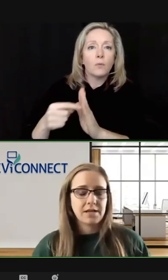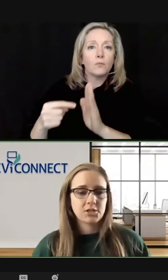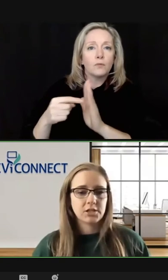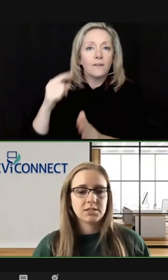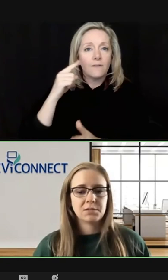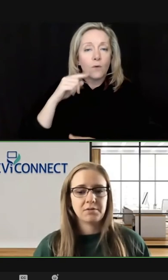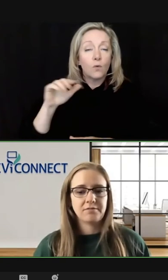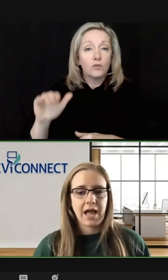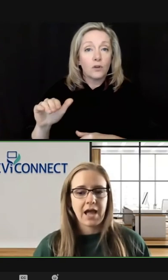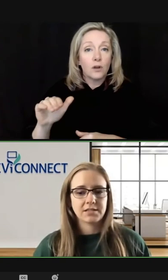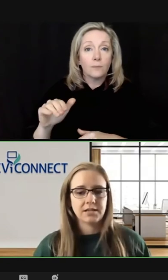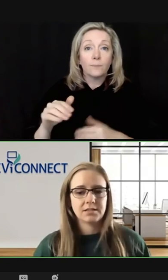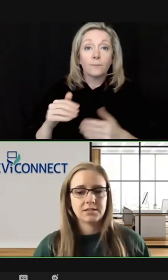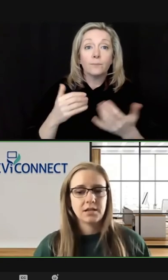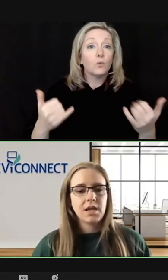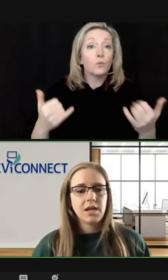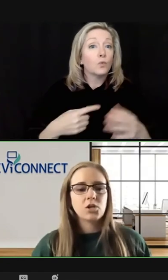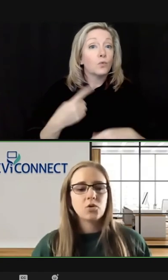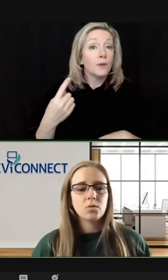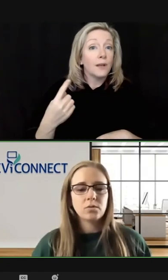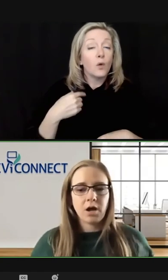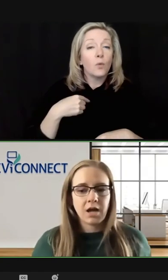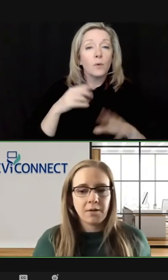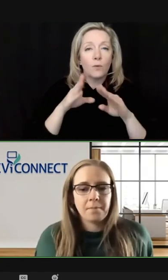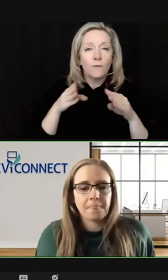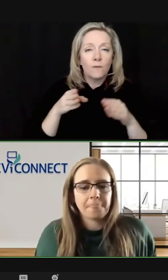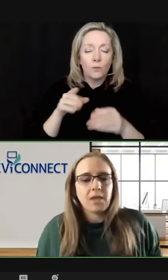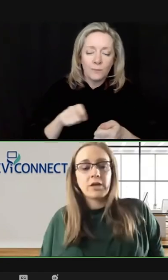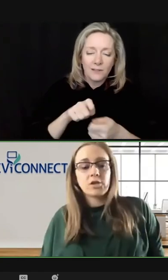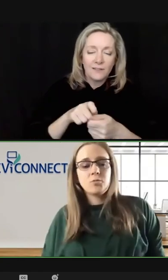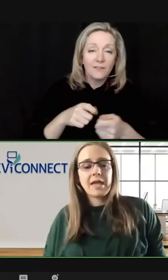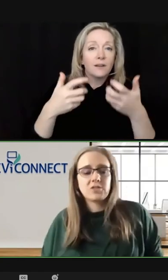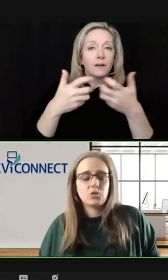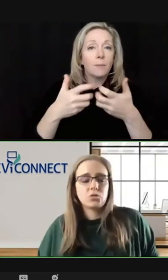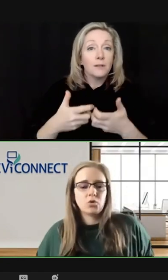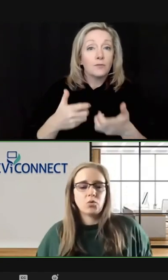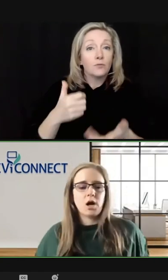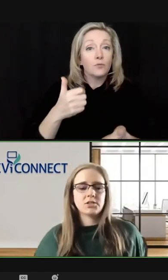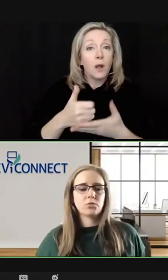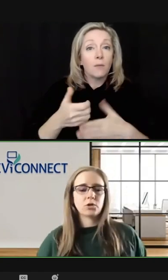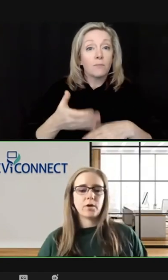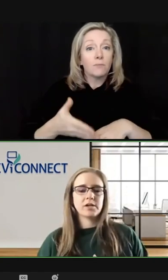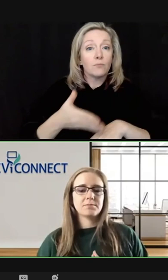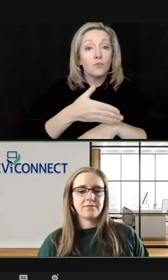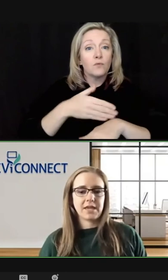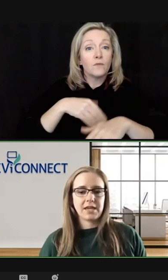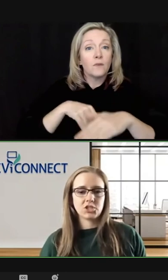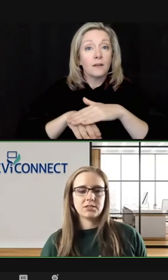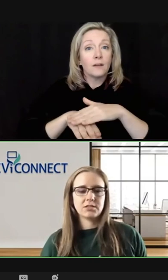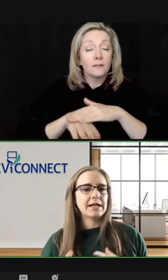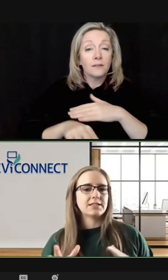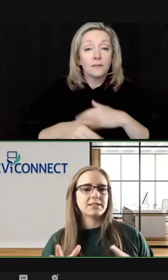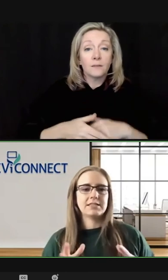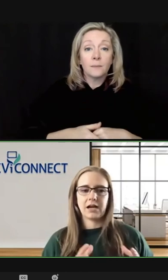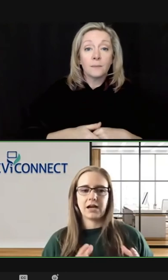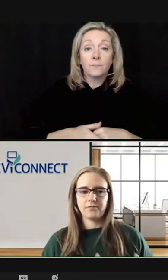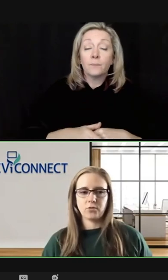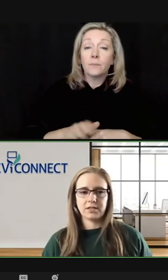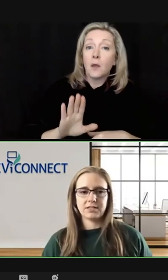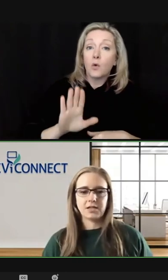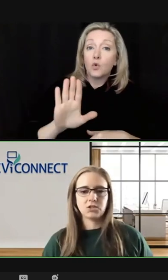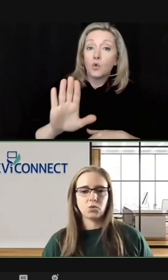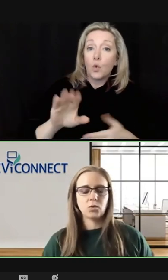these accommodations to provide access. And while you may have a student who also requires modifications, that's